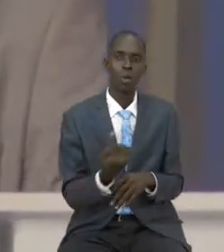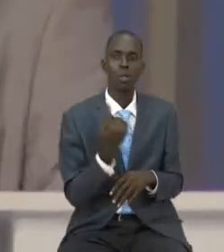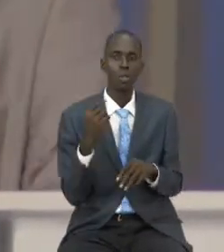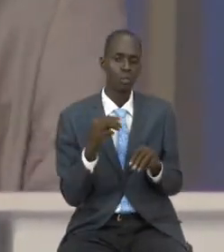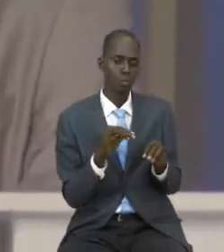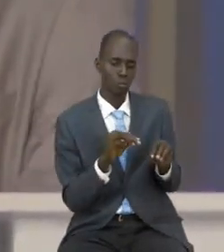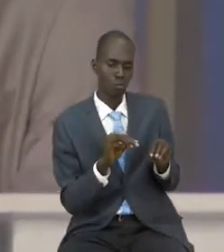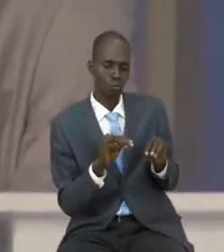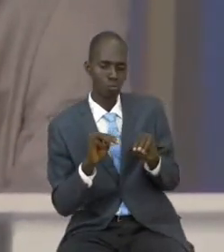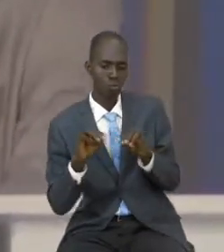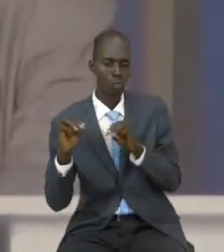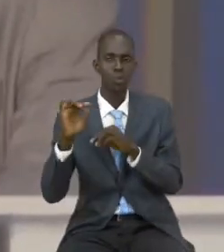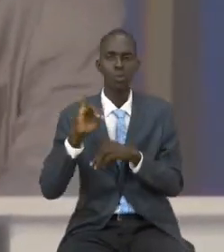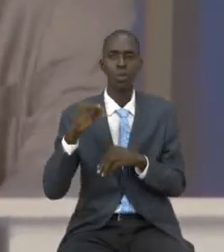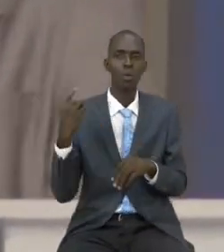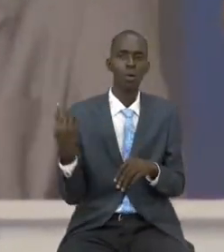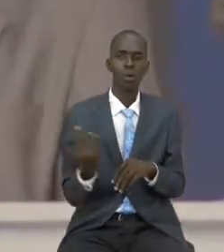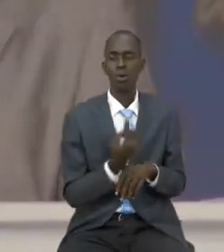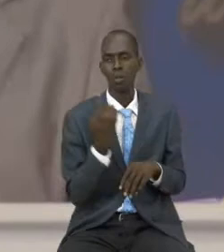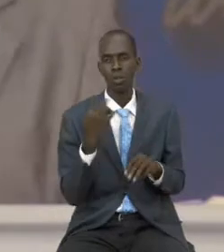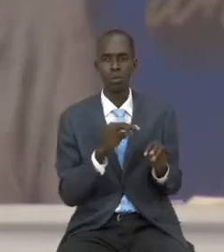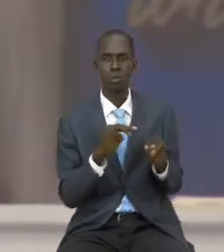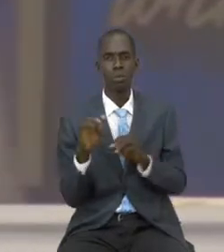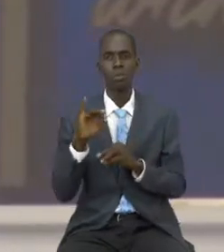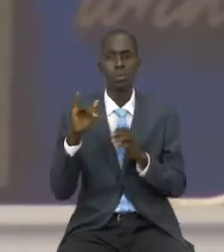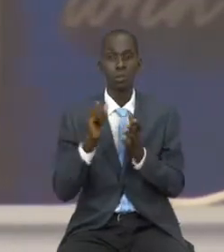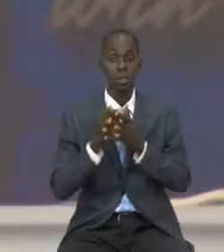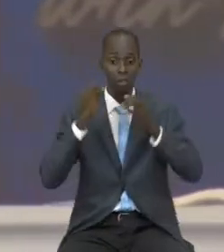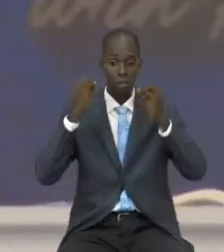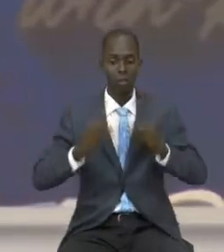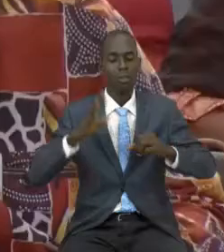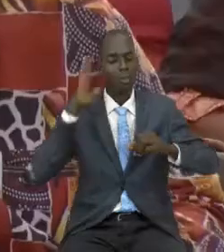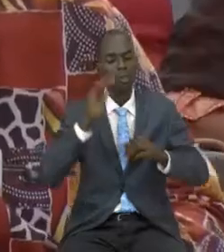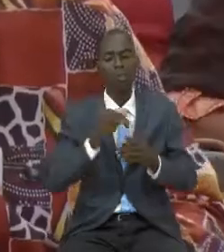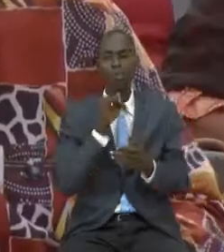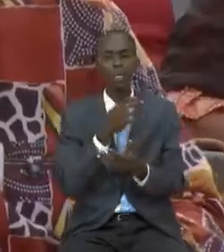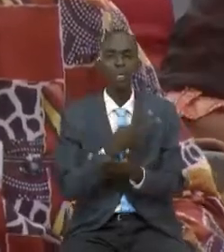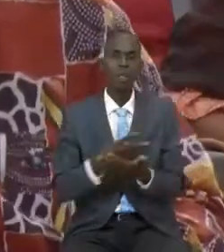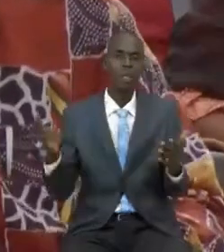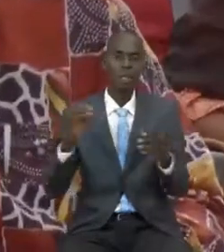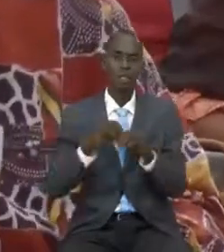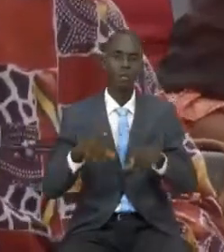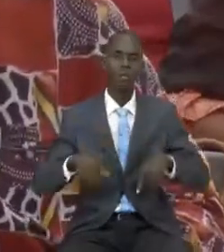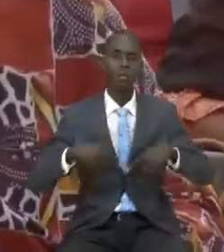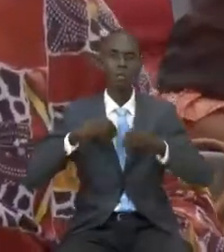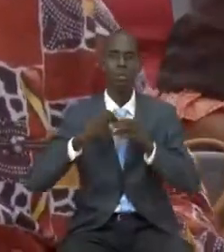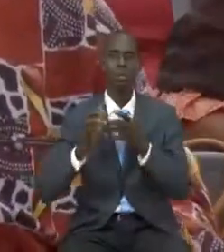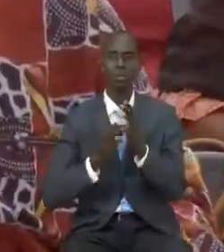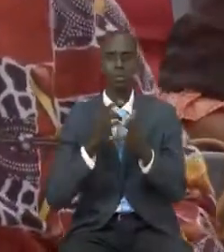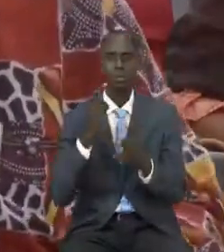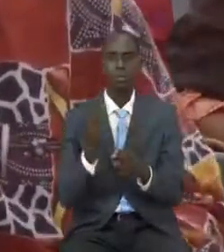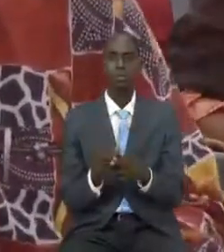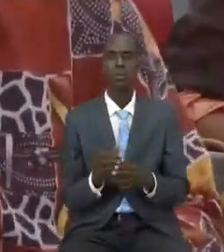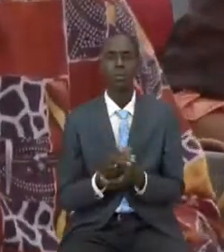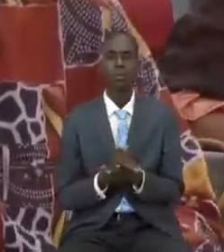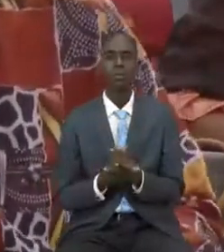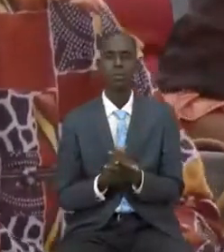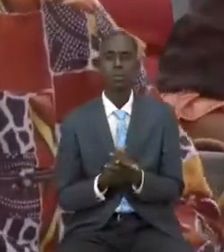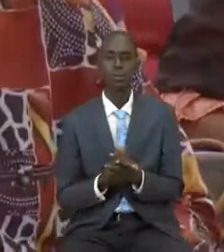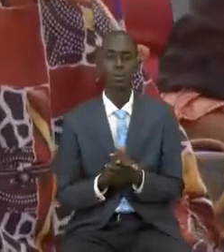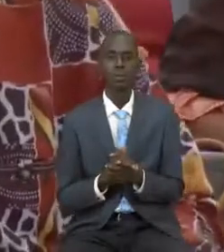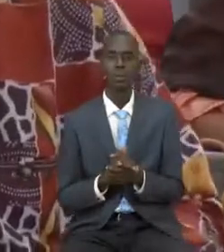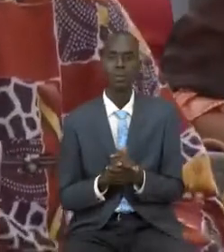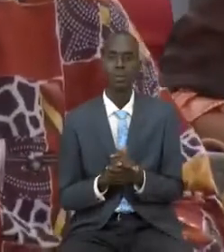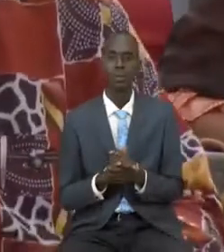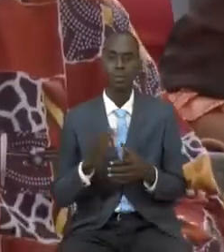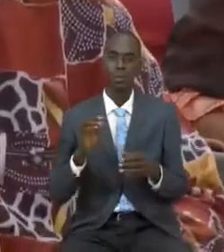on, always digging. That strength will not fail in your life. Look at this. Devotion to